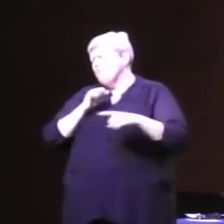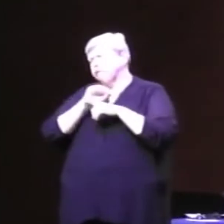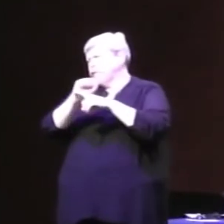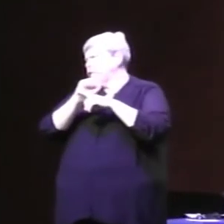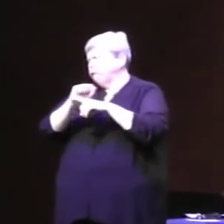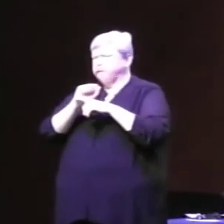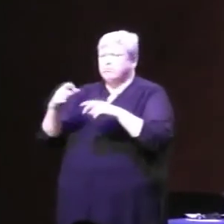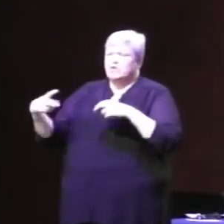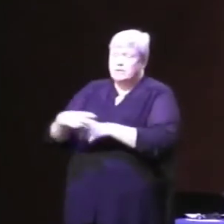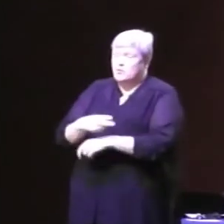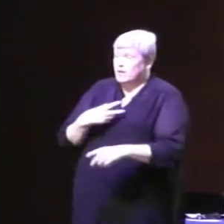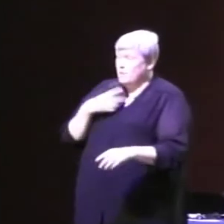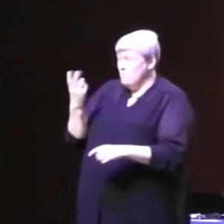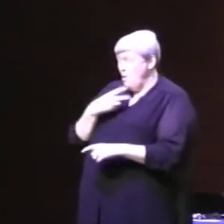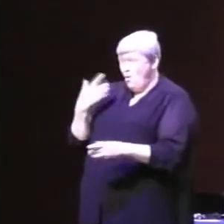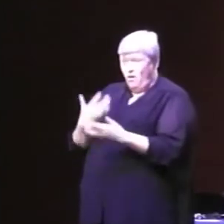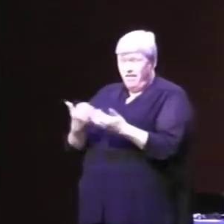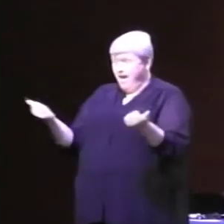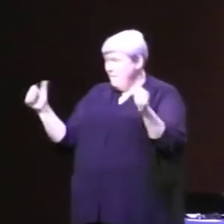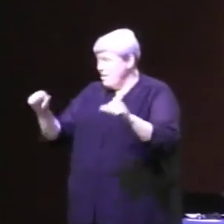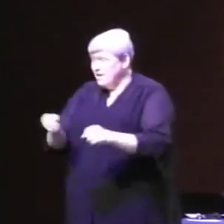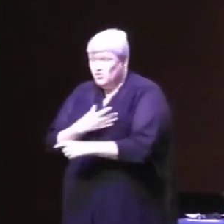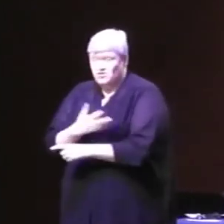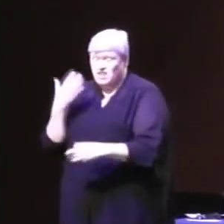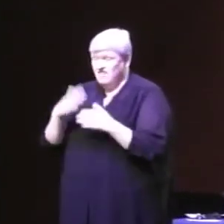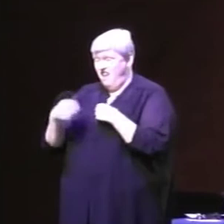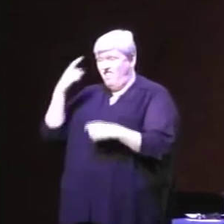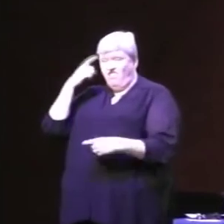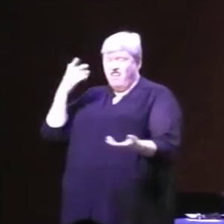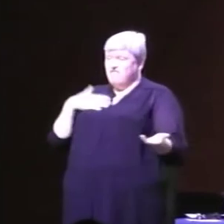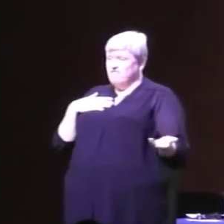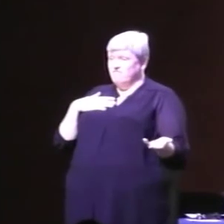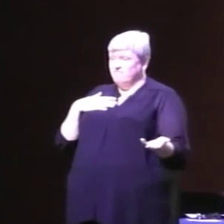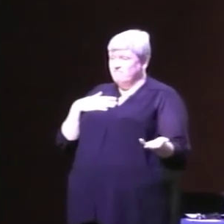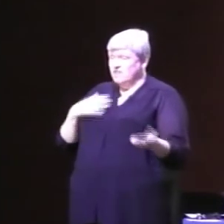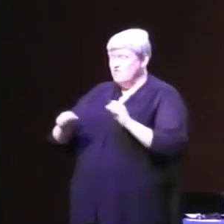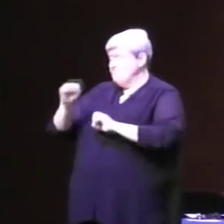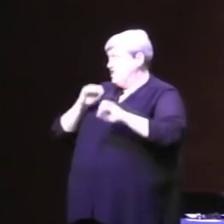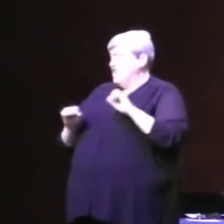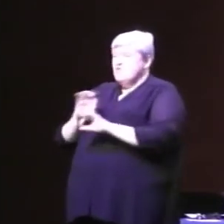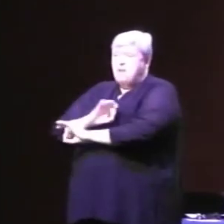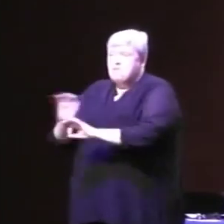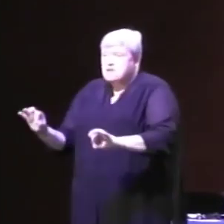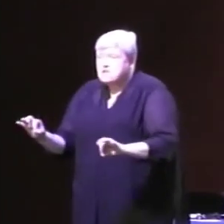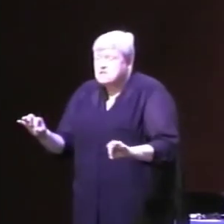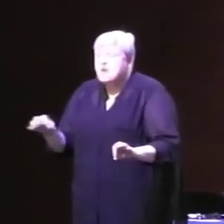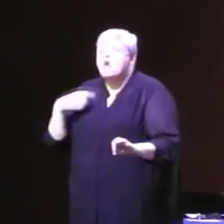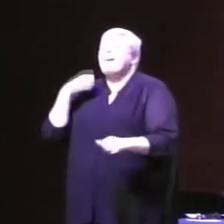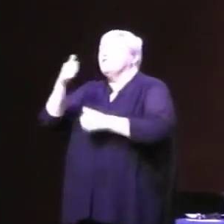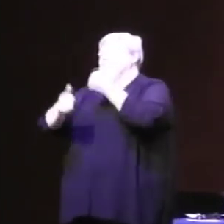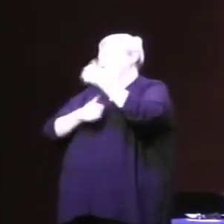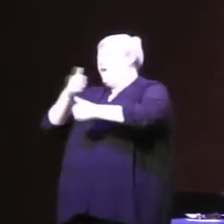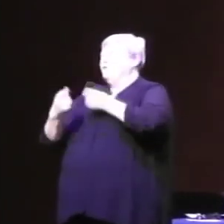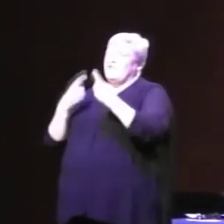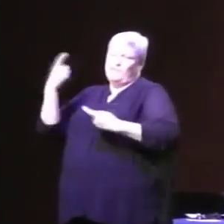parties, both meekly implement Tory cuts with little or, in reality, no resistance. In fact, often they congratulate themselves